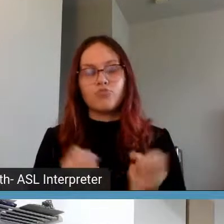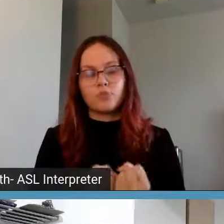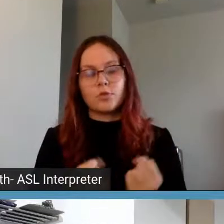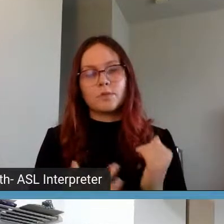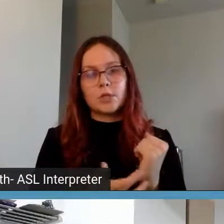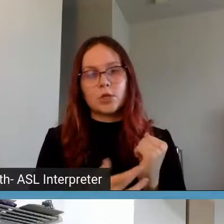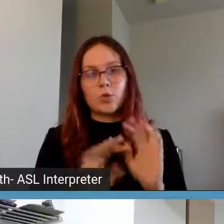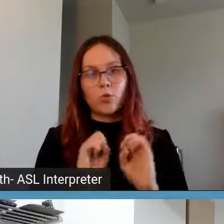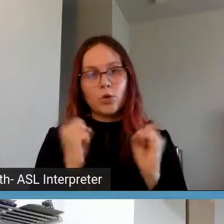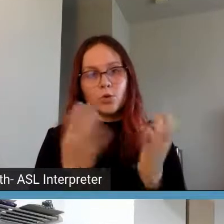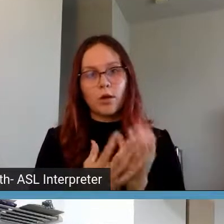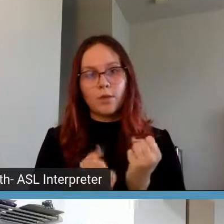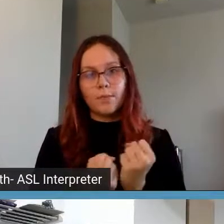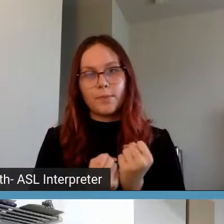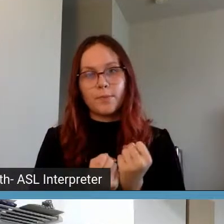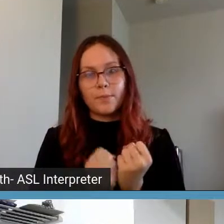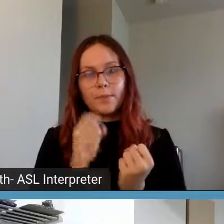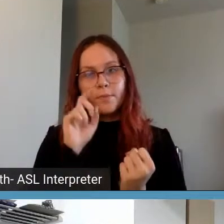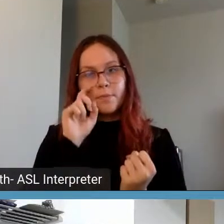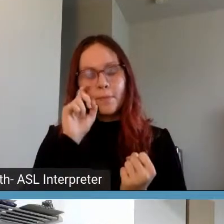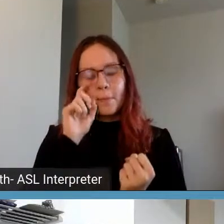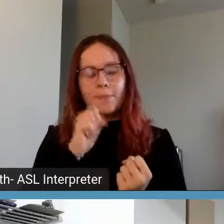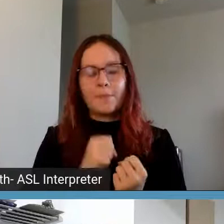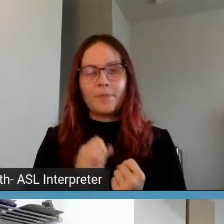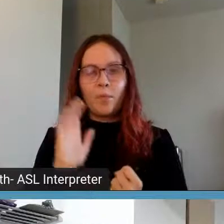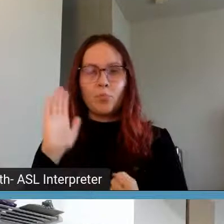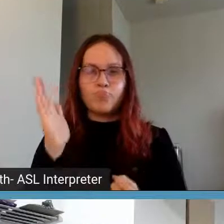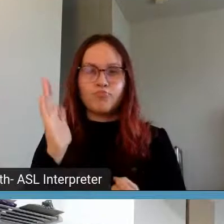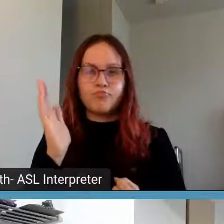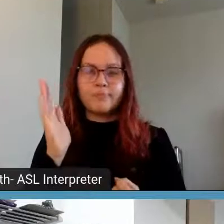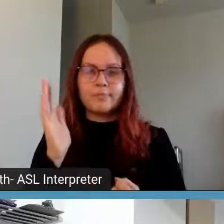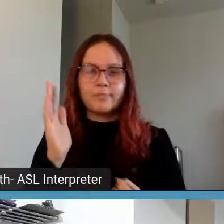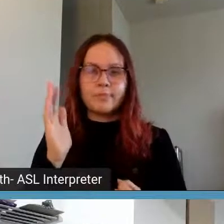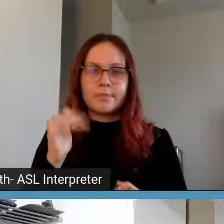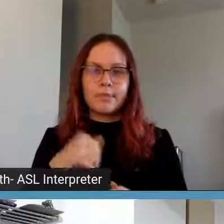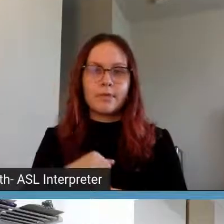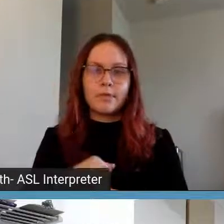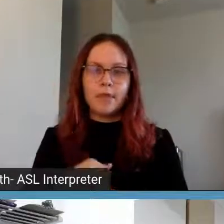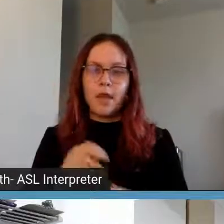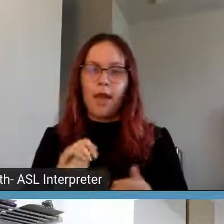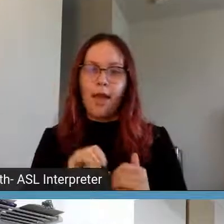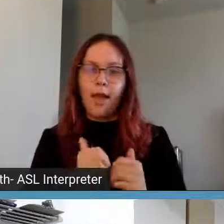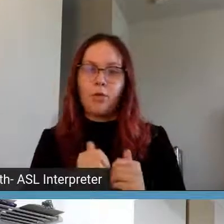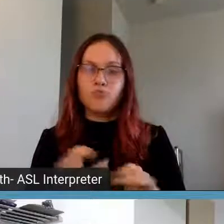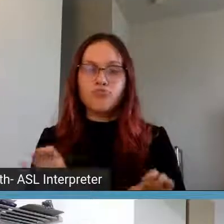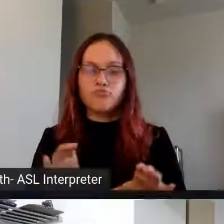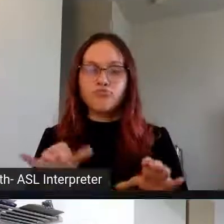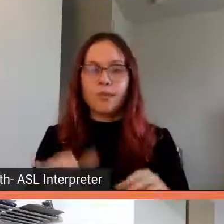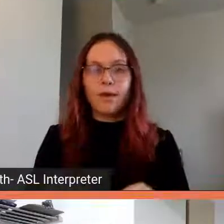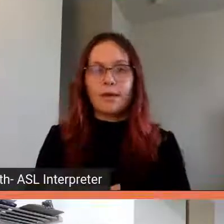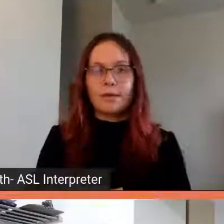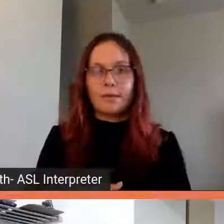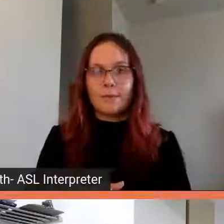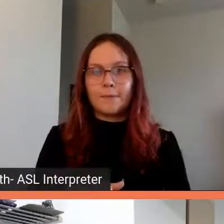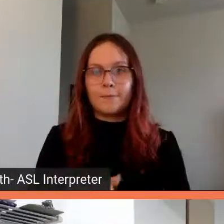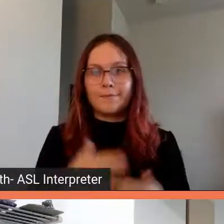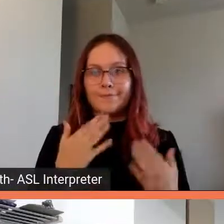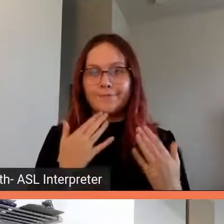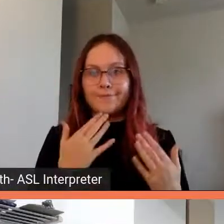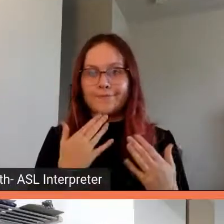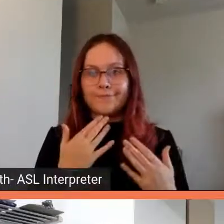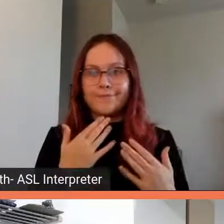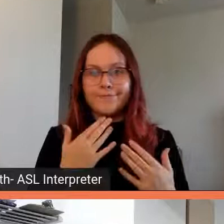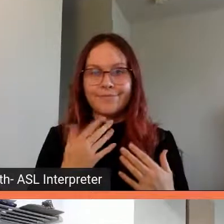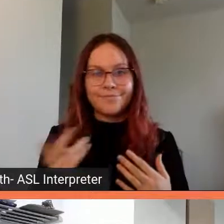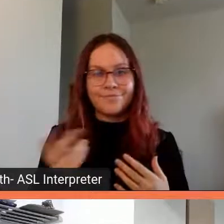is going to be a terrific presentation to get down into the weeds of actually how to do it. Thanks again, Ross and Kristi, and thanks everybody for attending